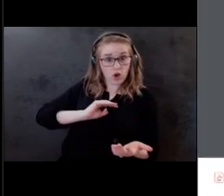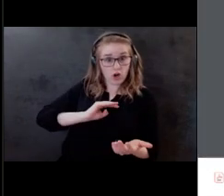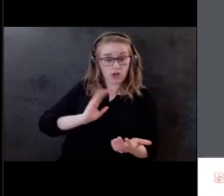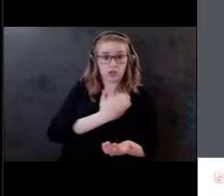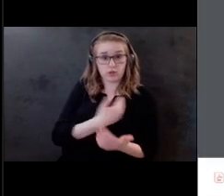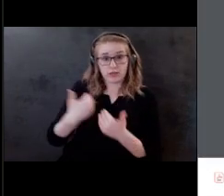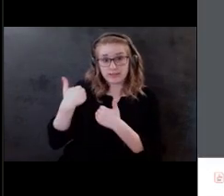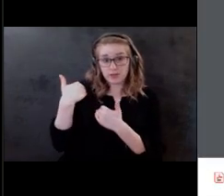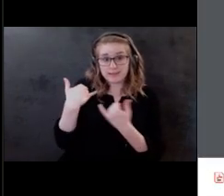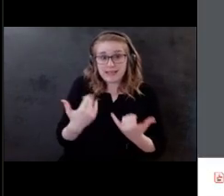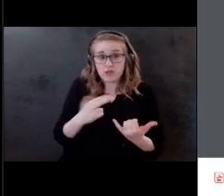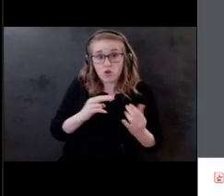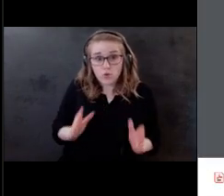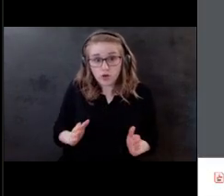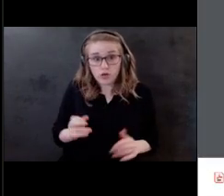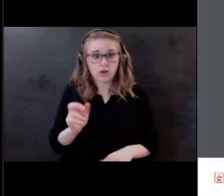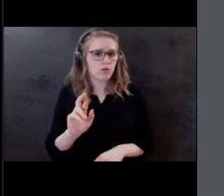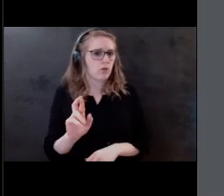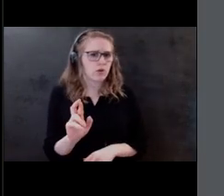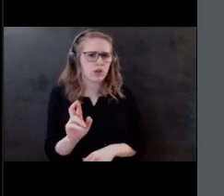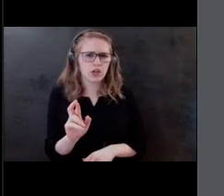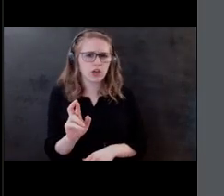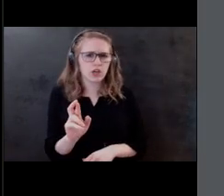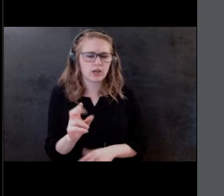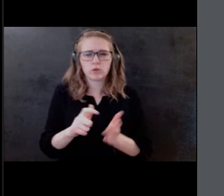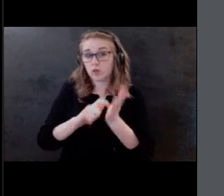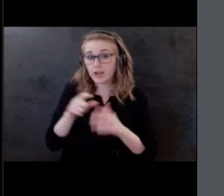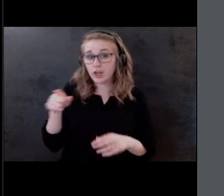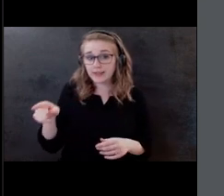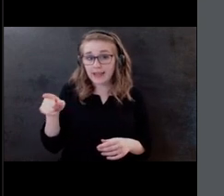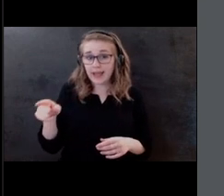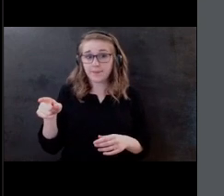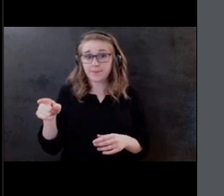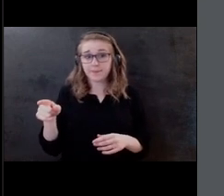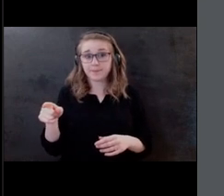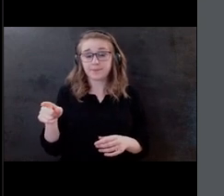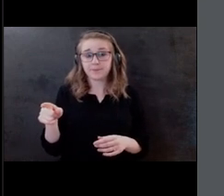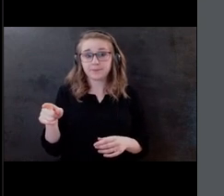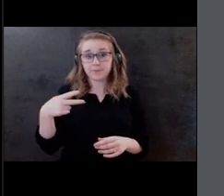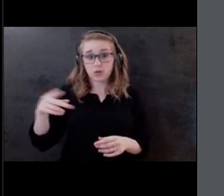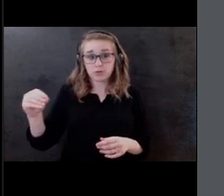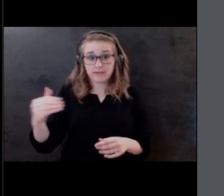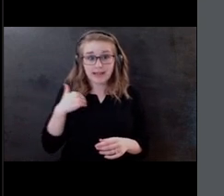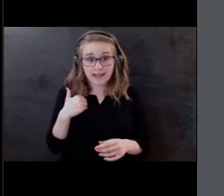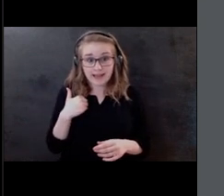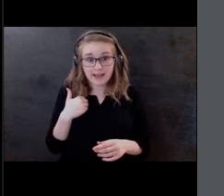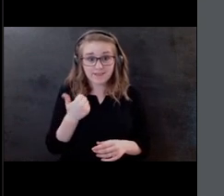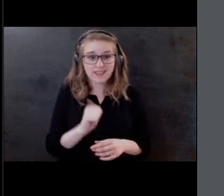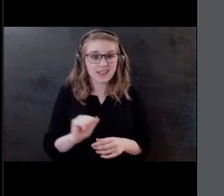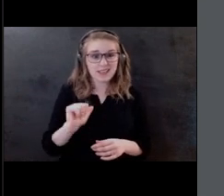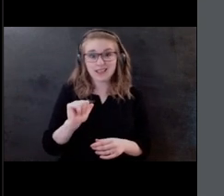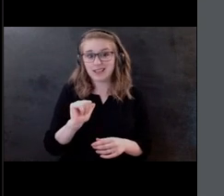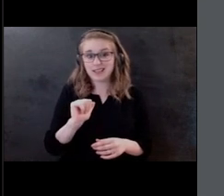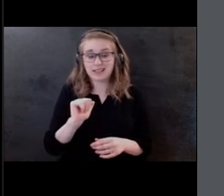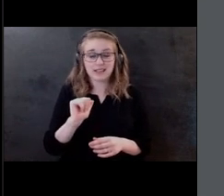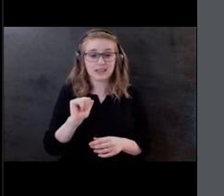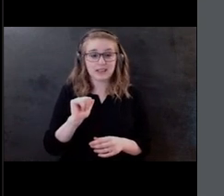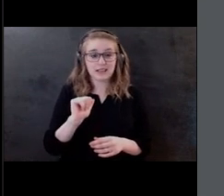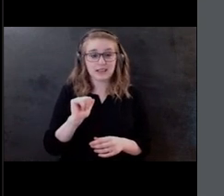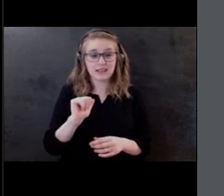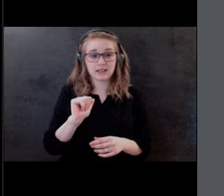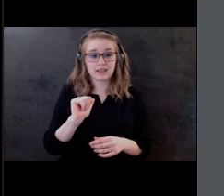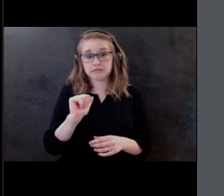the owners, or are we requiring the post office to have any sort of rider